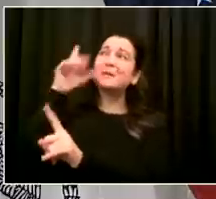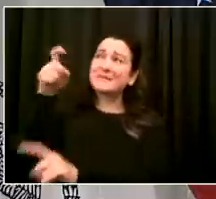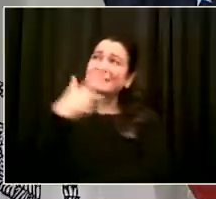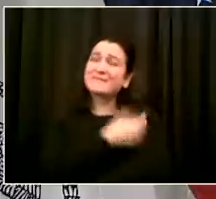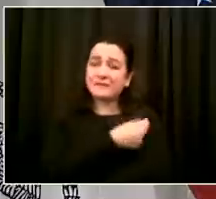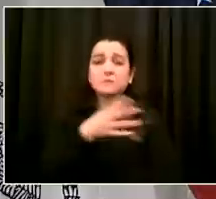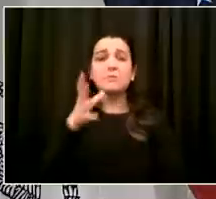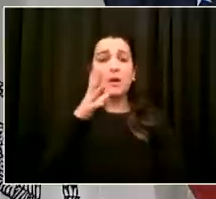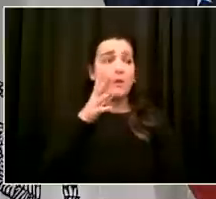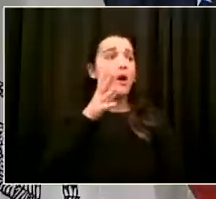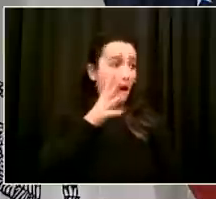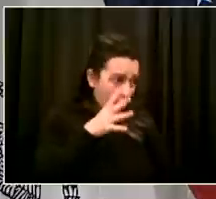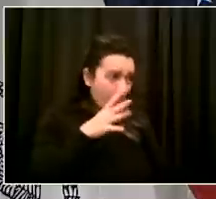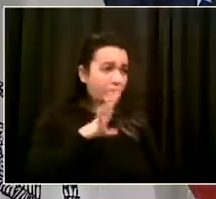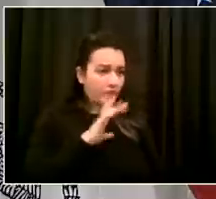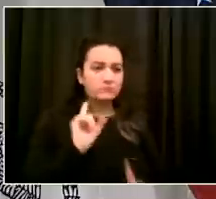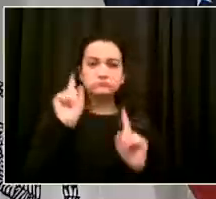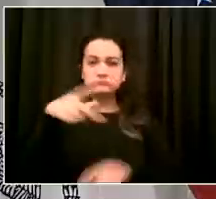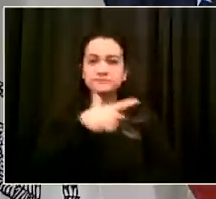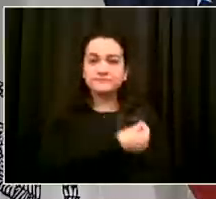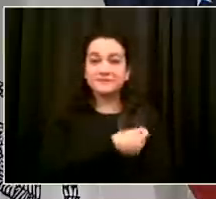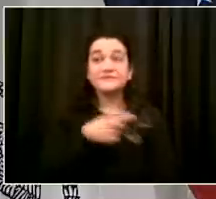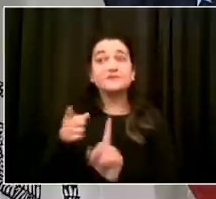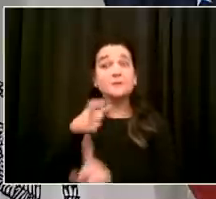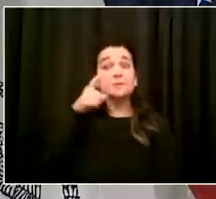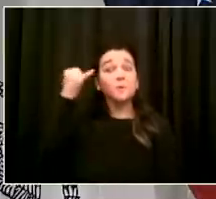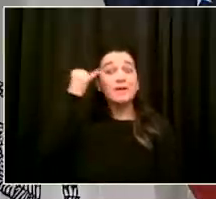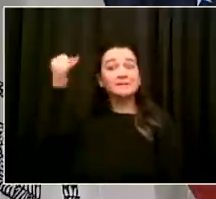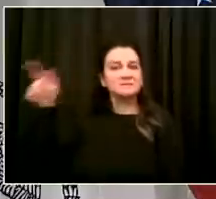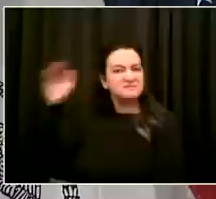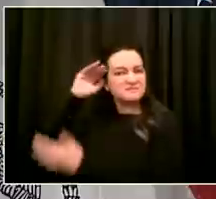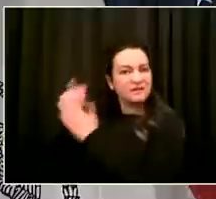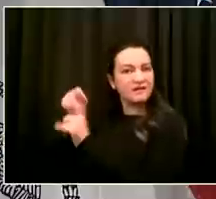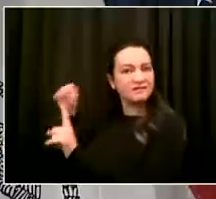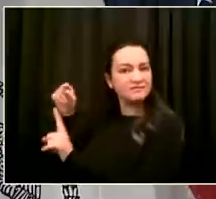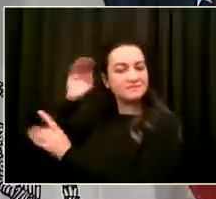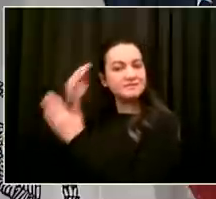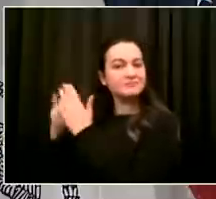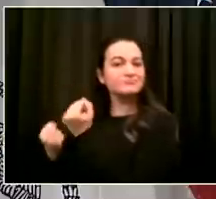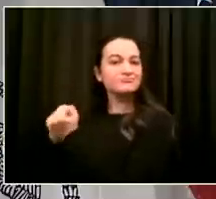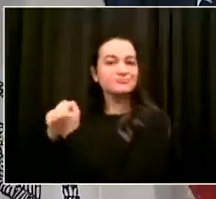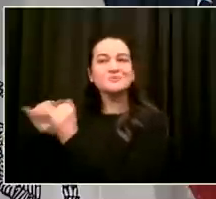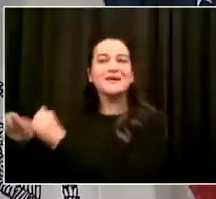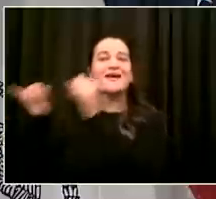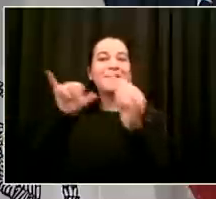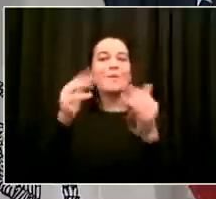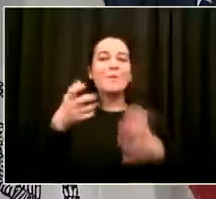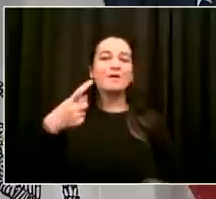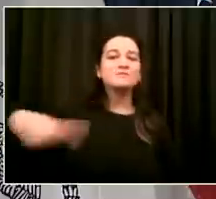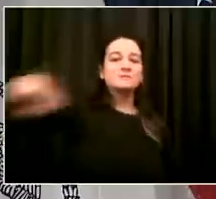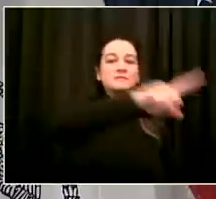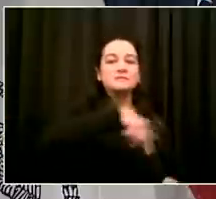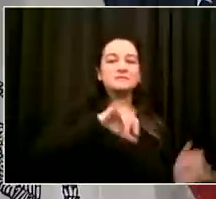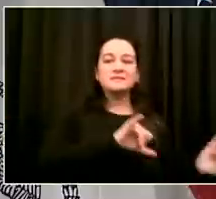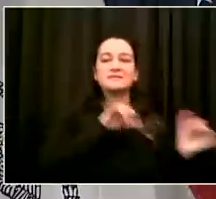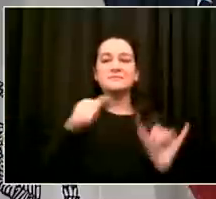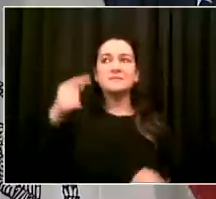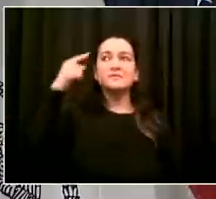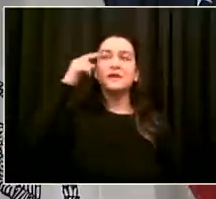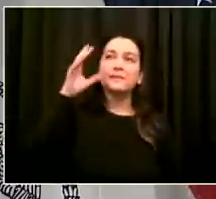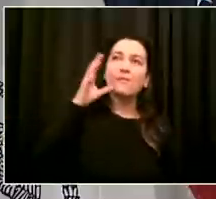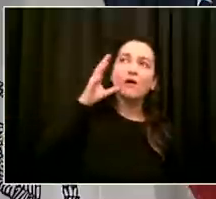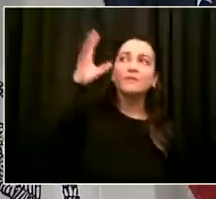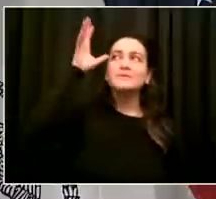everyone, help out your family members, help out your neighbors, help out people you worship with, whoever in your life is in that